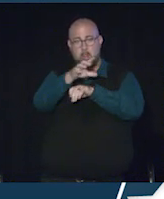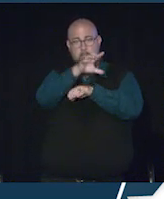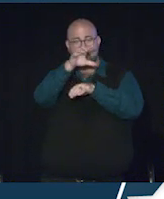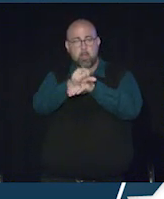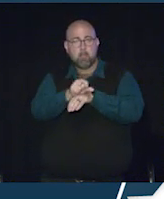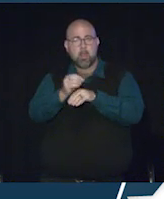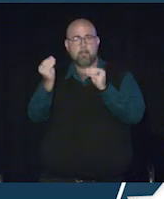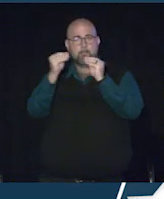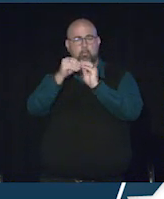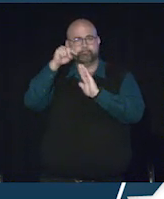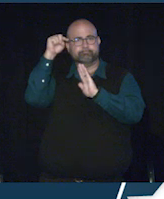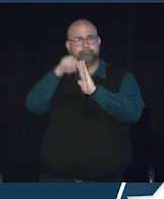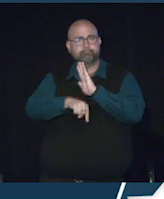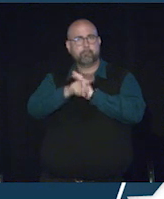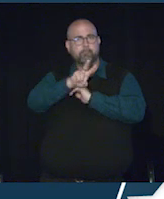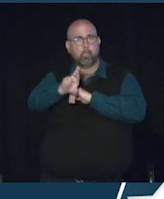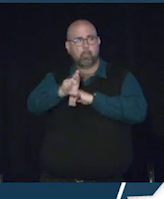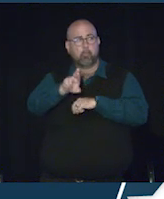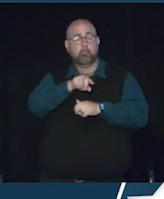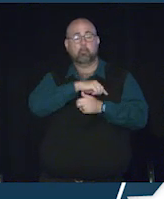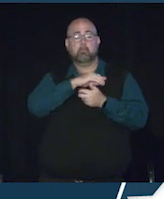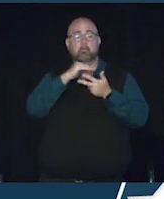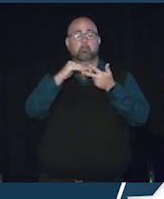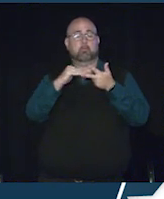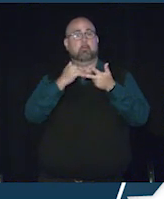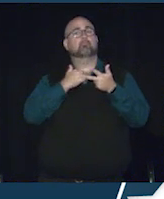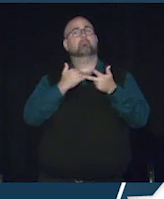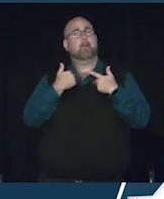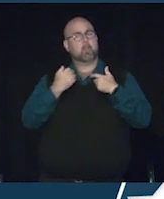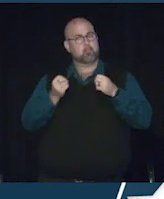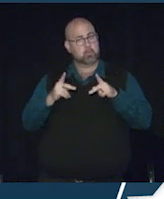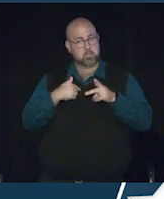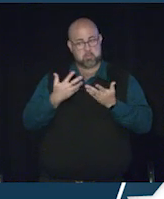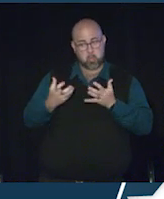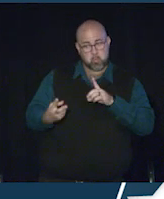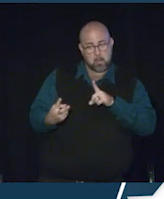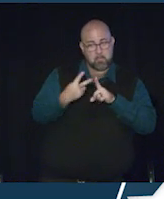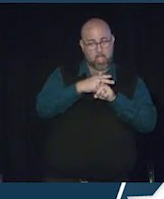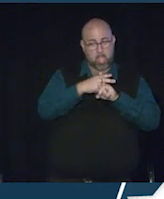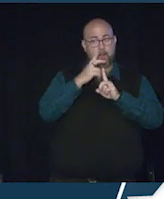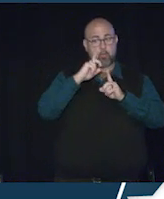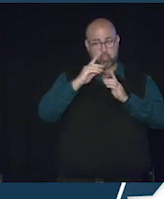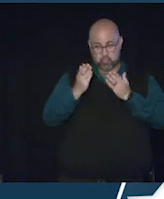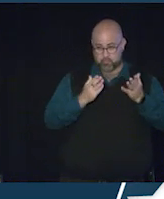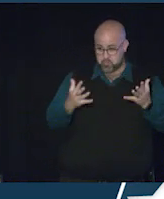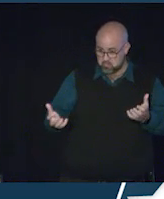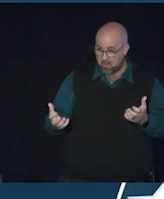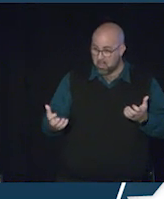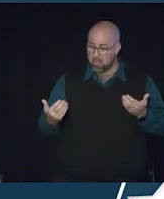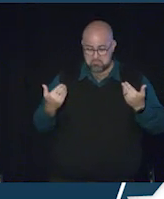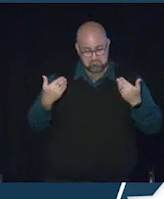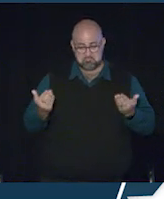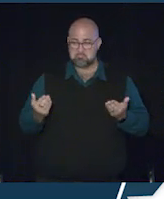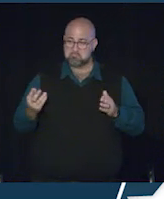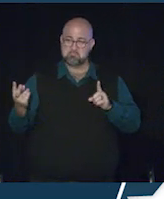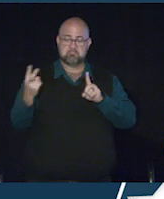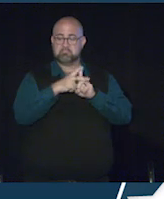VR program. From there, the individual is given the opportunity to apply for services if they decide they'd like to move